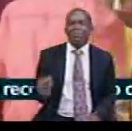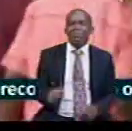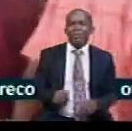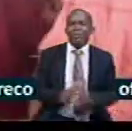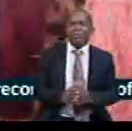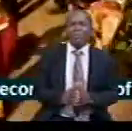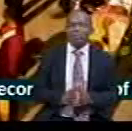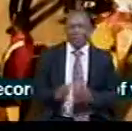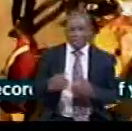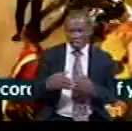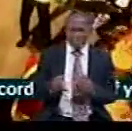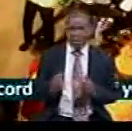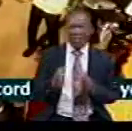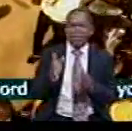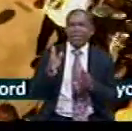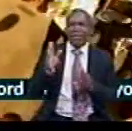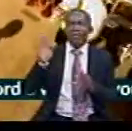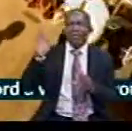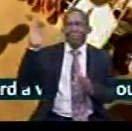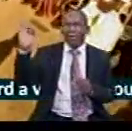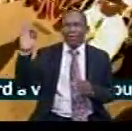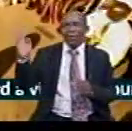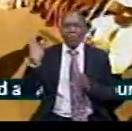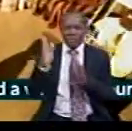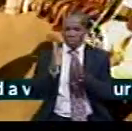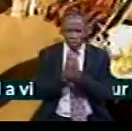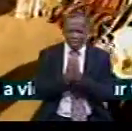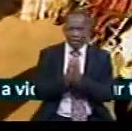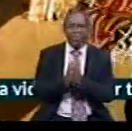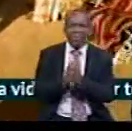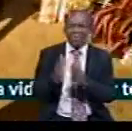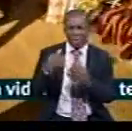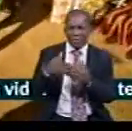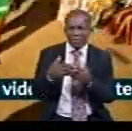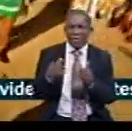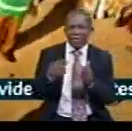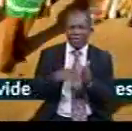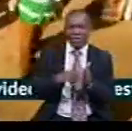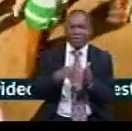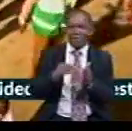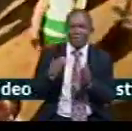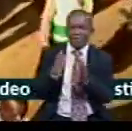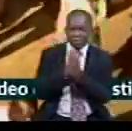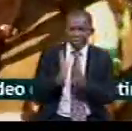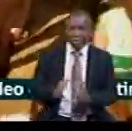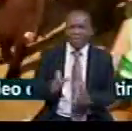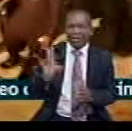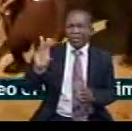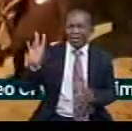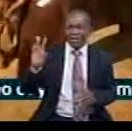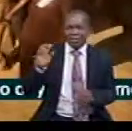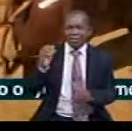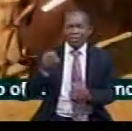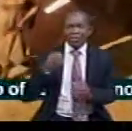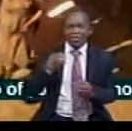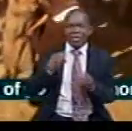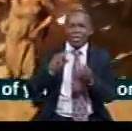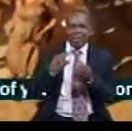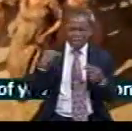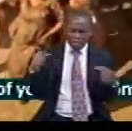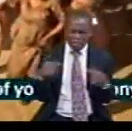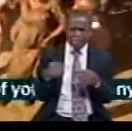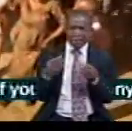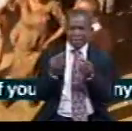prayer of the man of God, this has been going on for 7 months. The asthma and the pain disappeared. Praise the